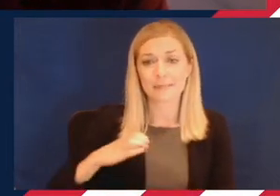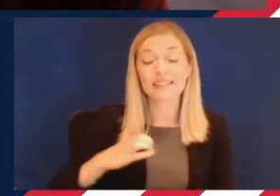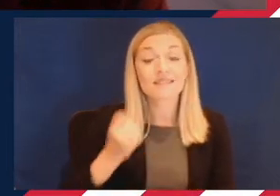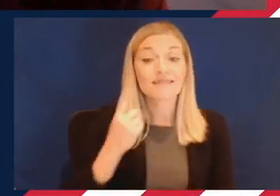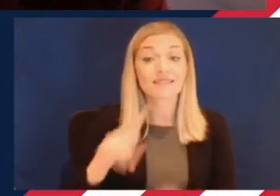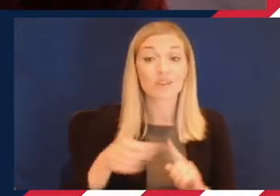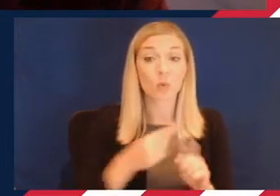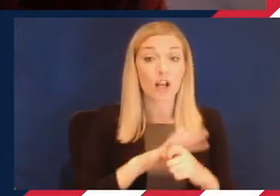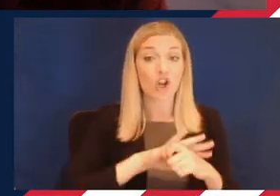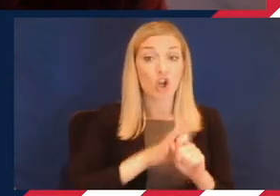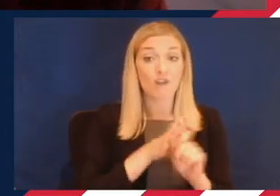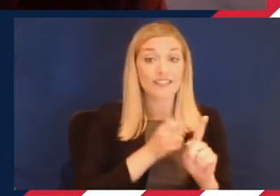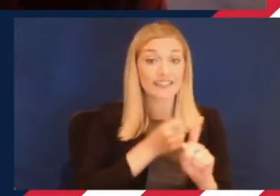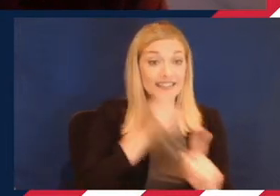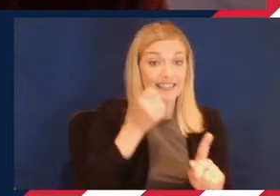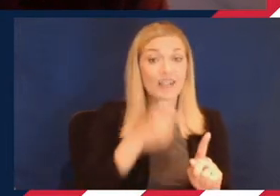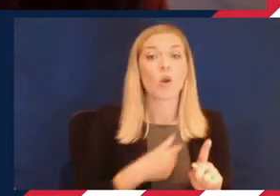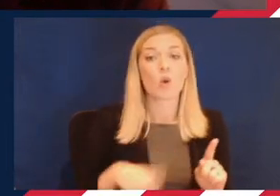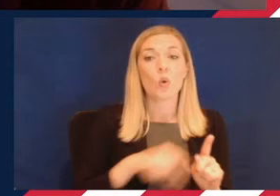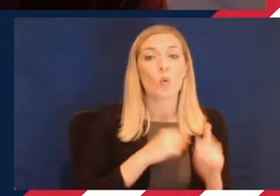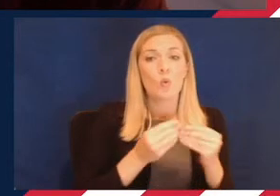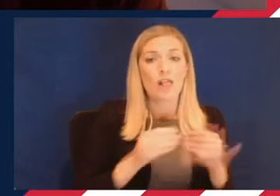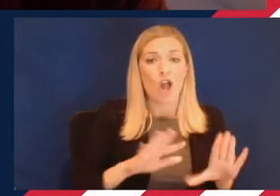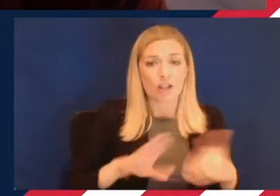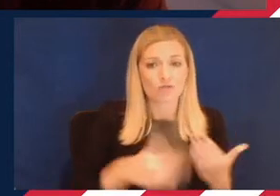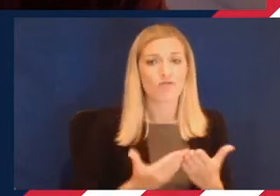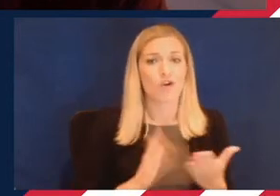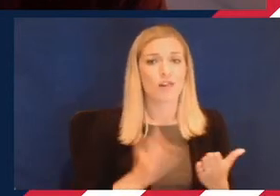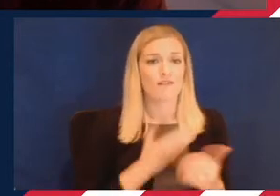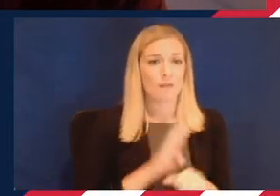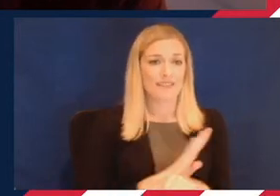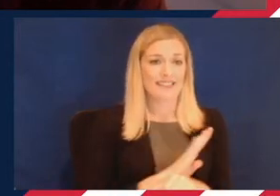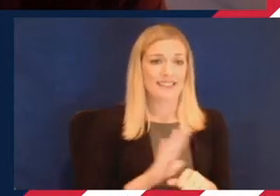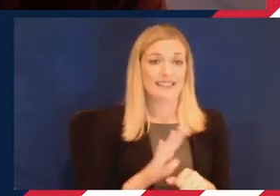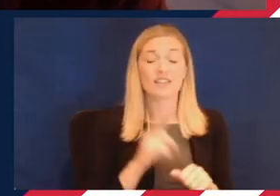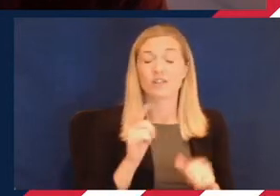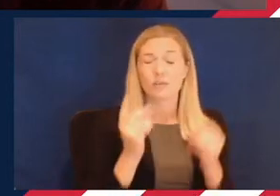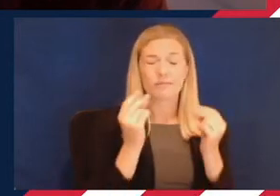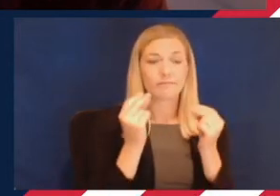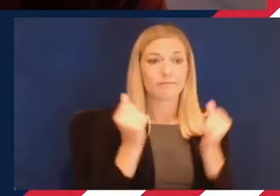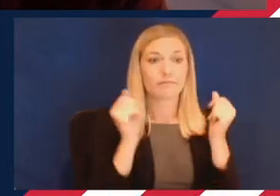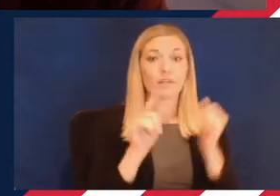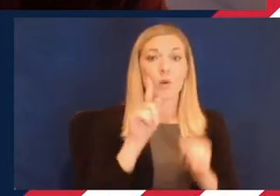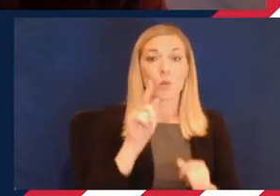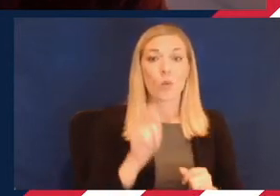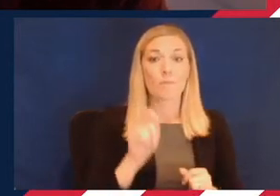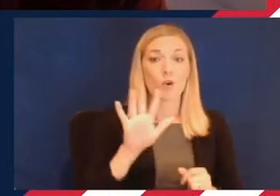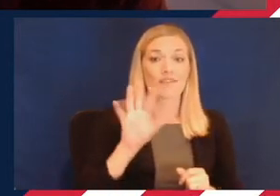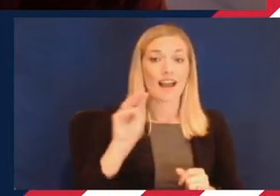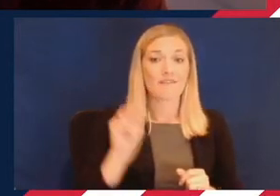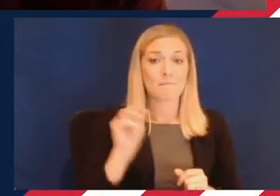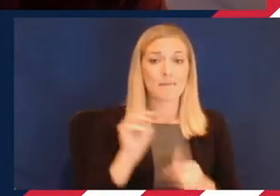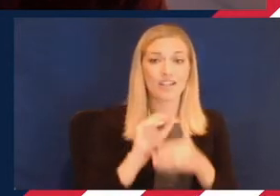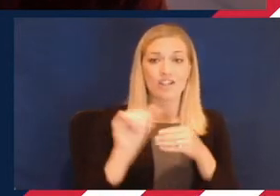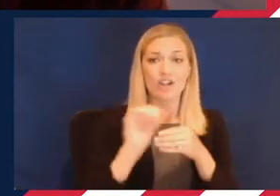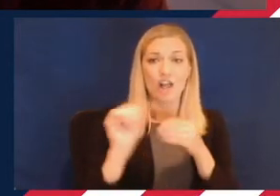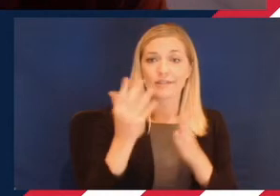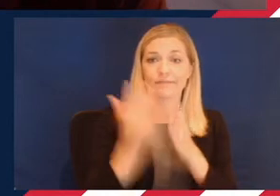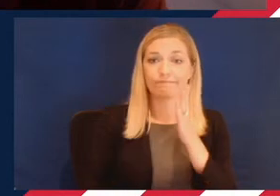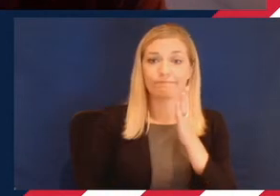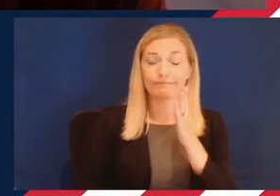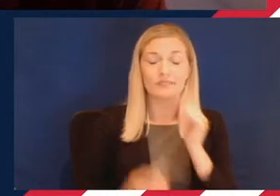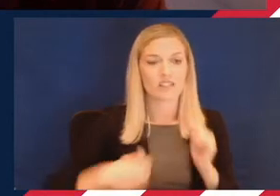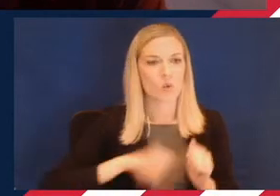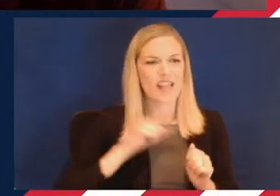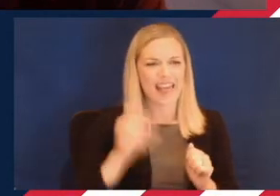all of our event staffing business. So in a matter of seconds, $1.5 million right out the window. So we had to think fast and we had to pivot our